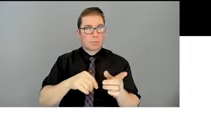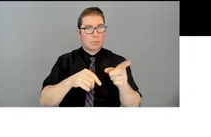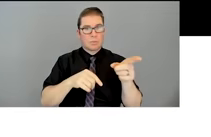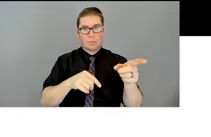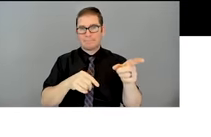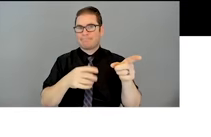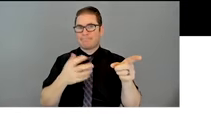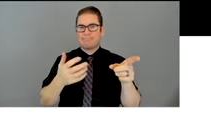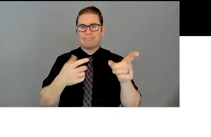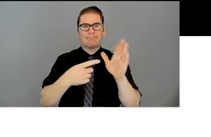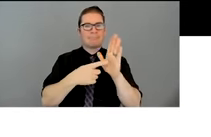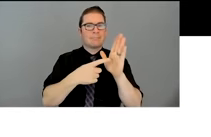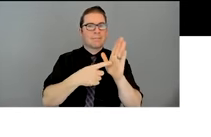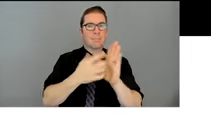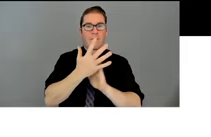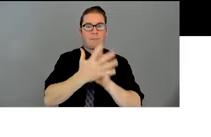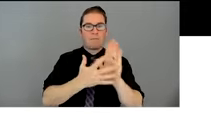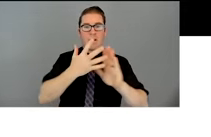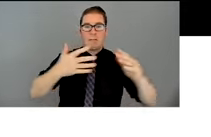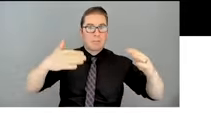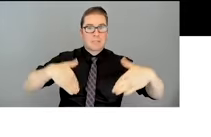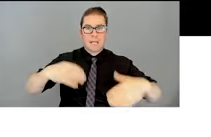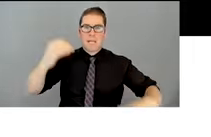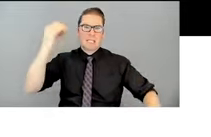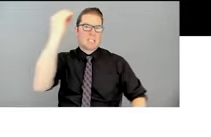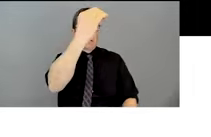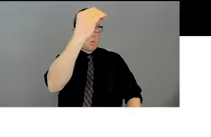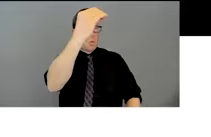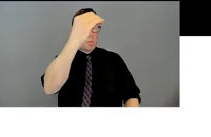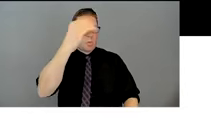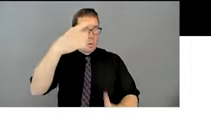in 5 hours late, earning zero on it?